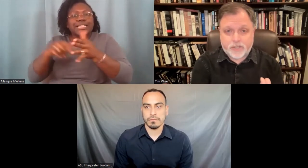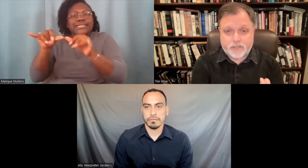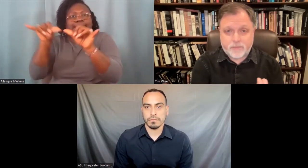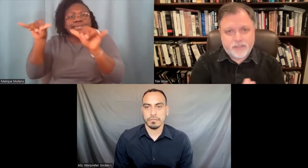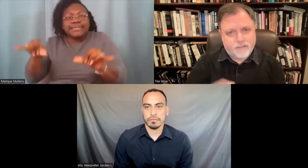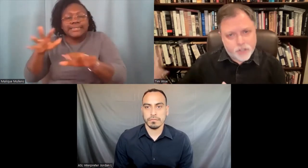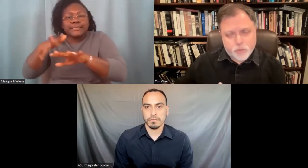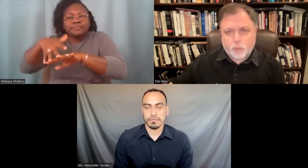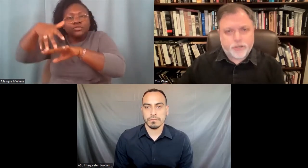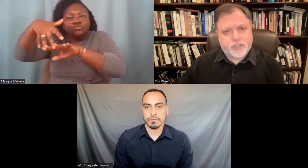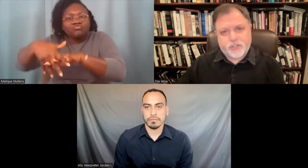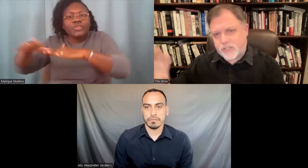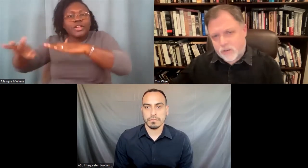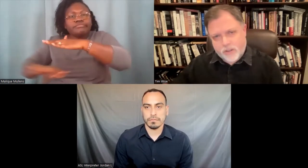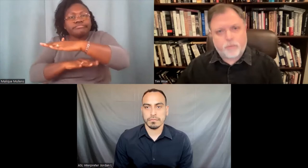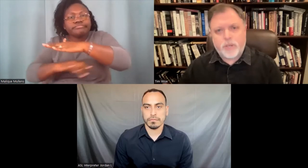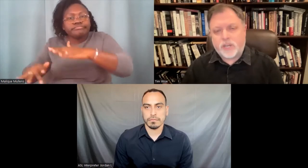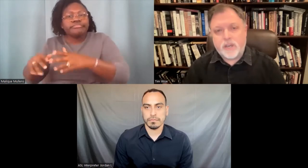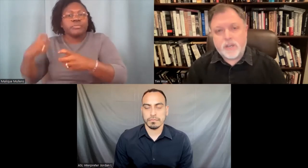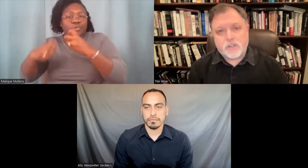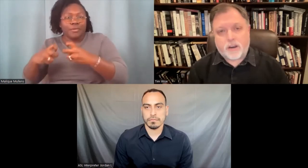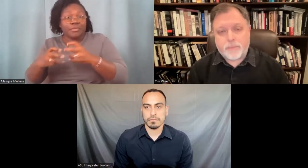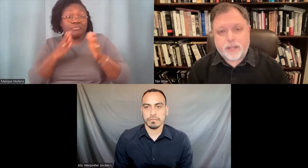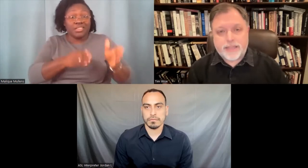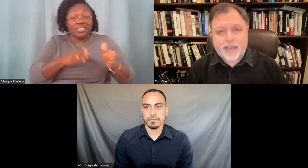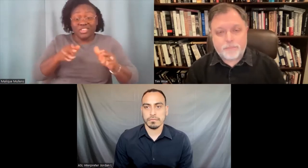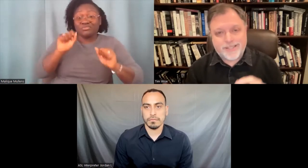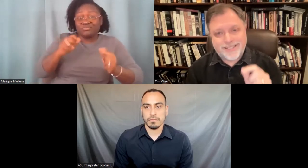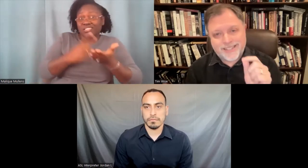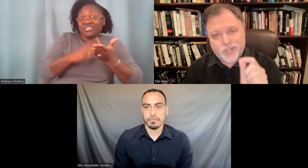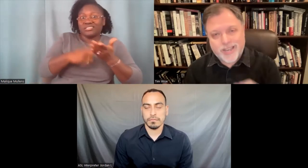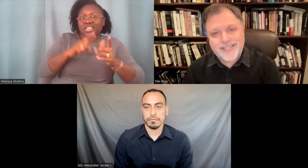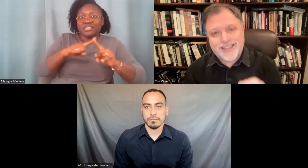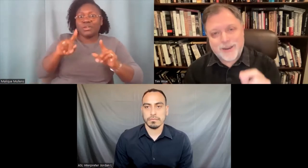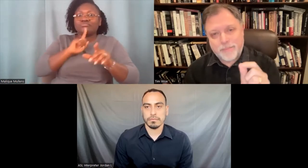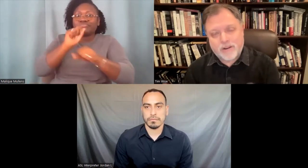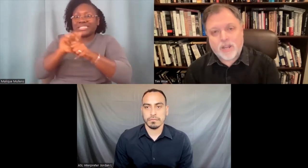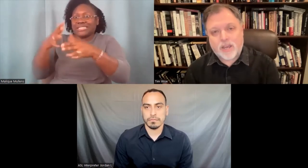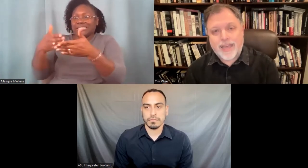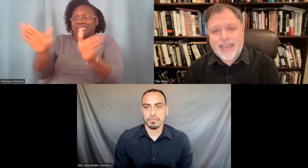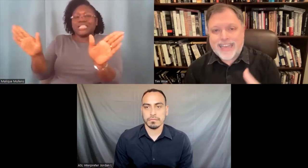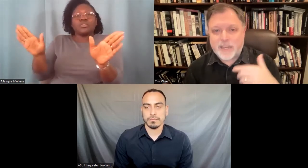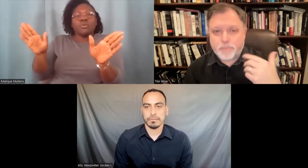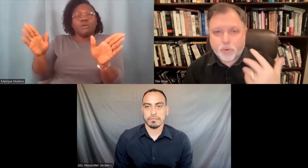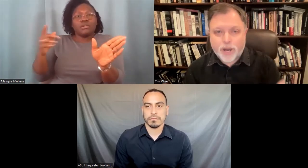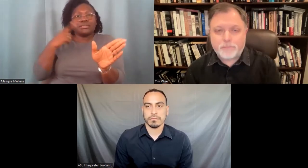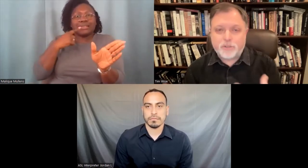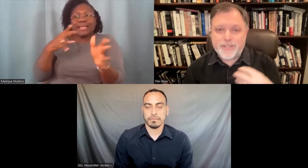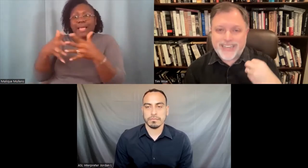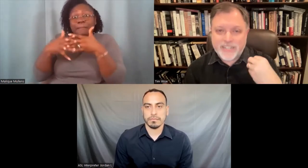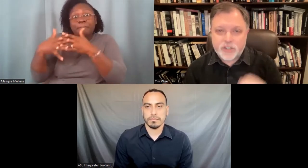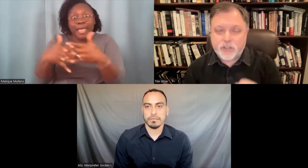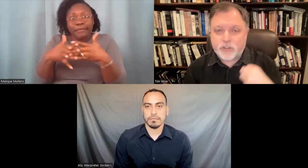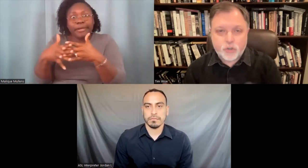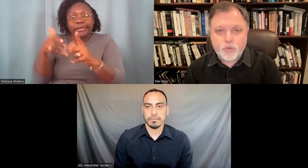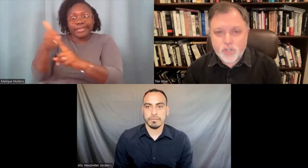systemic racism. Individual prejudice, okay, we can talk about that. But to suggest that America has a problem